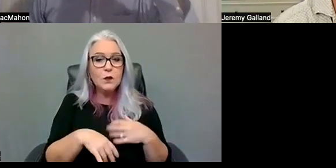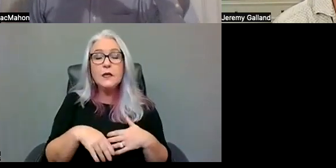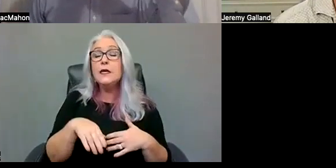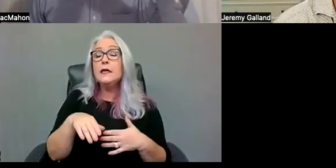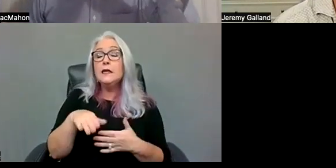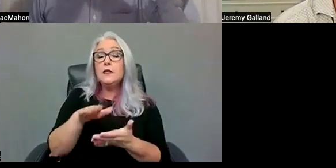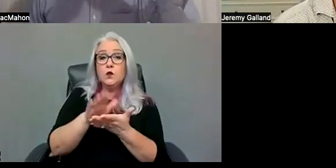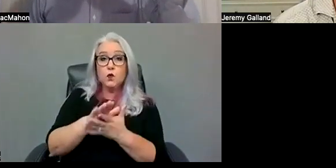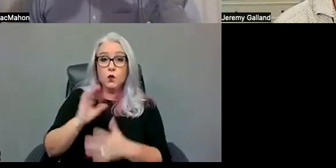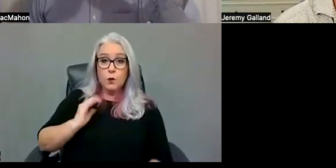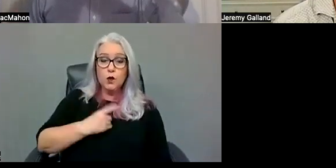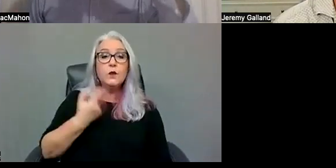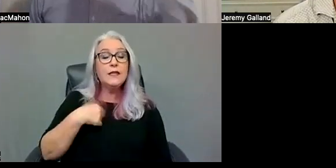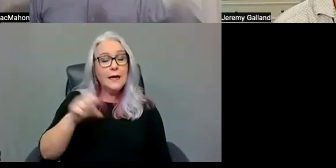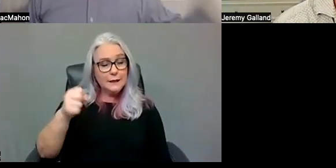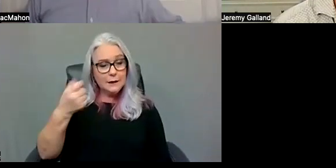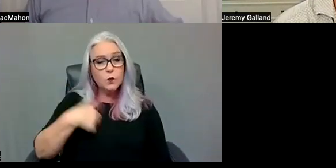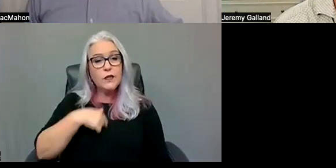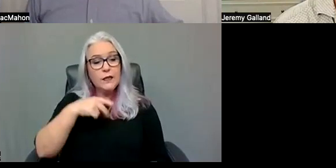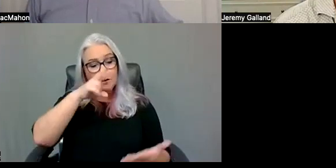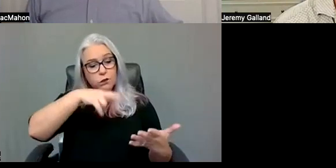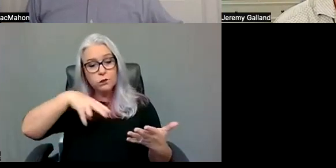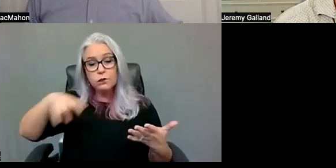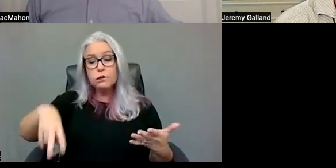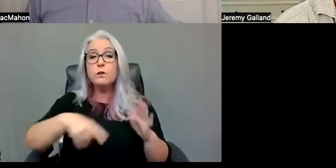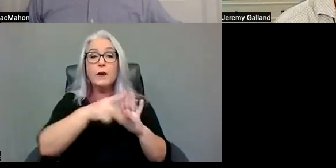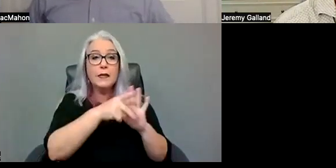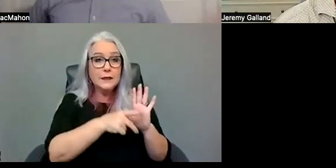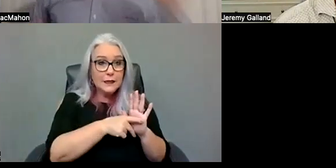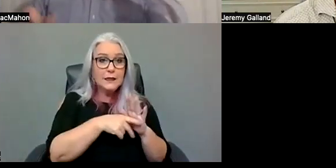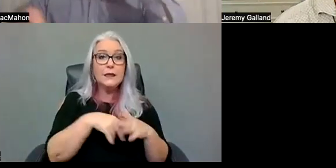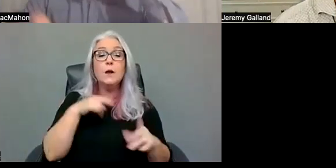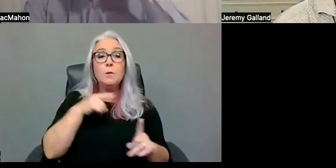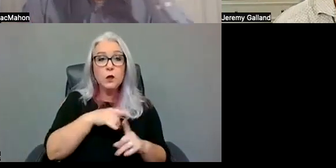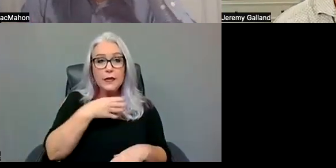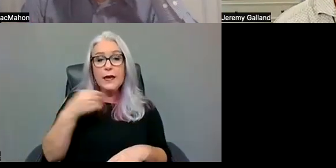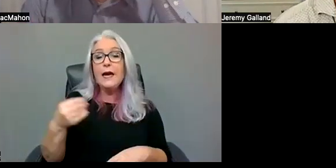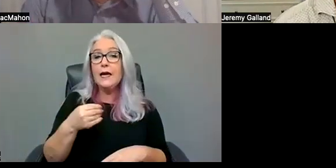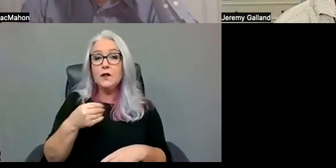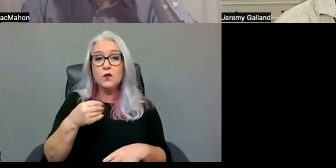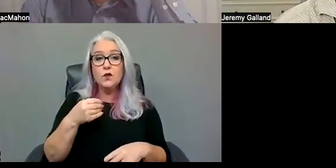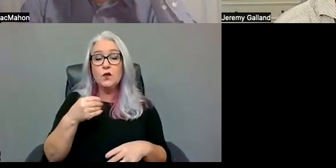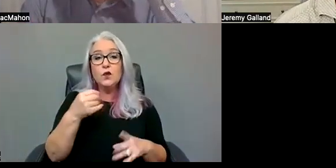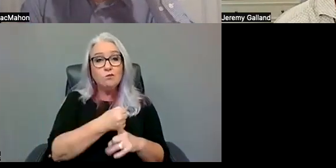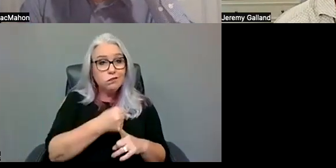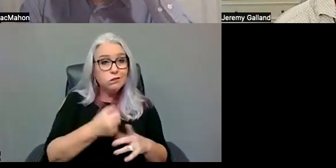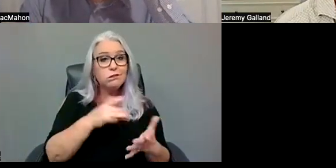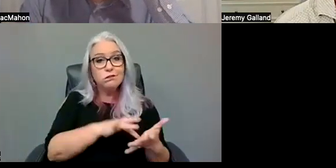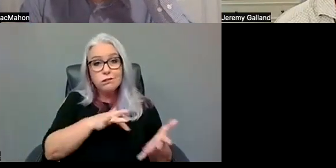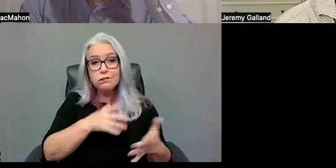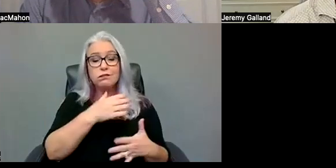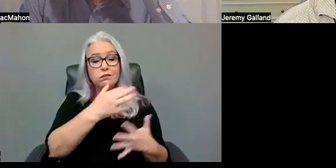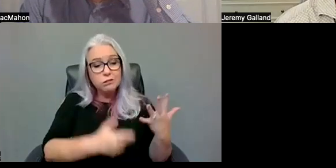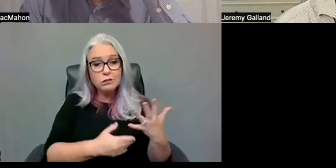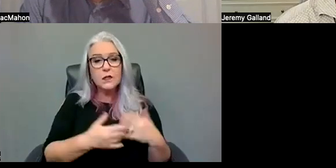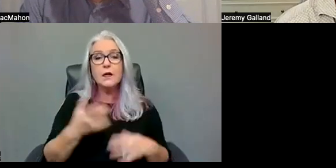at policy. We do look at policy about bullying and harassment. But in reality, what's the school board role is to